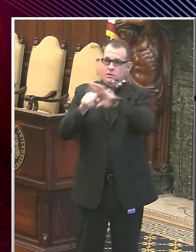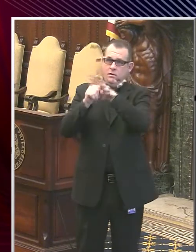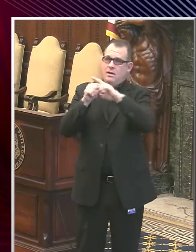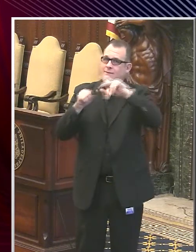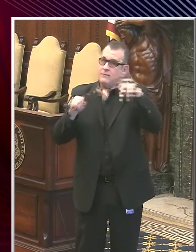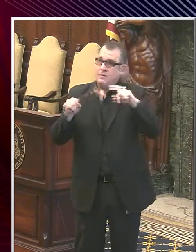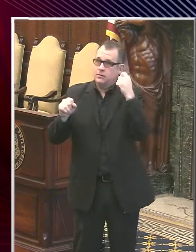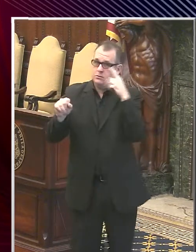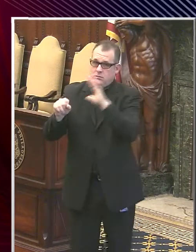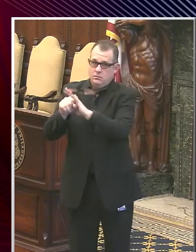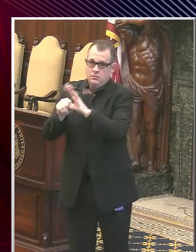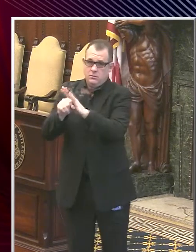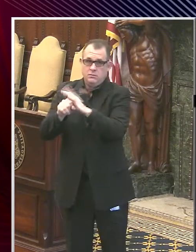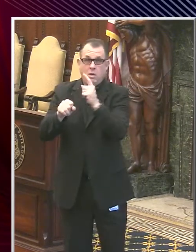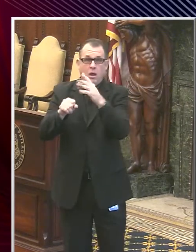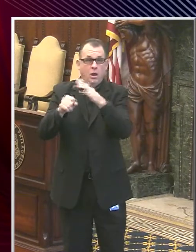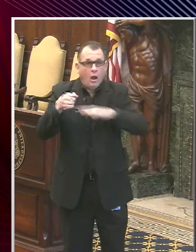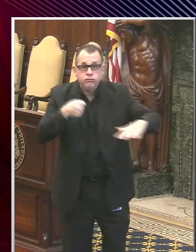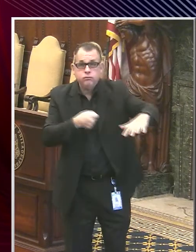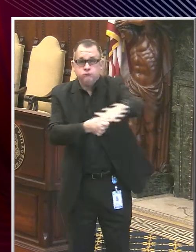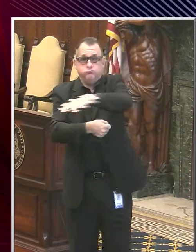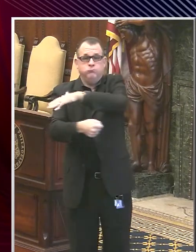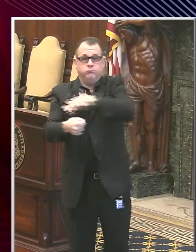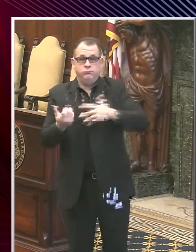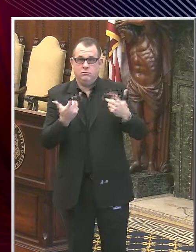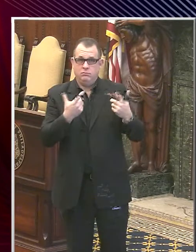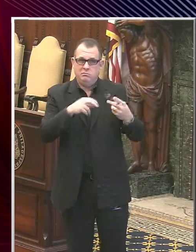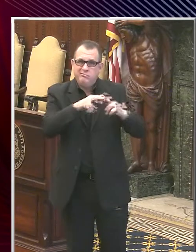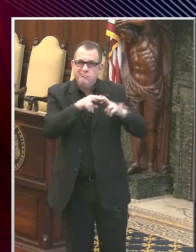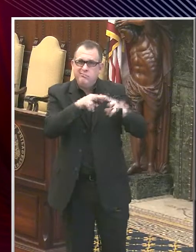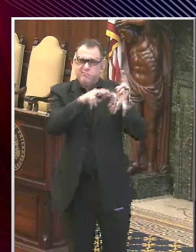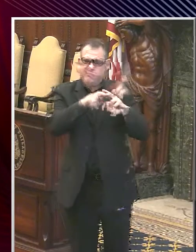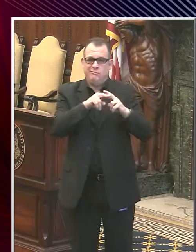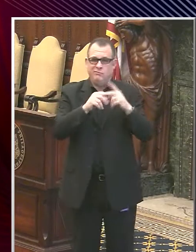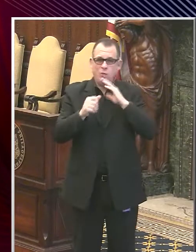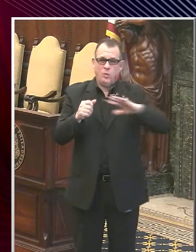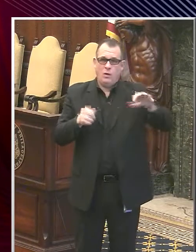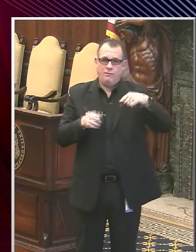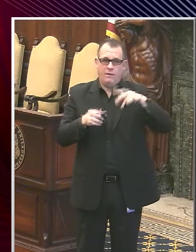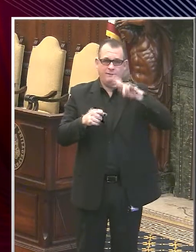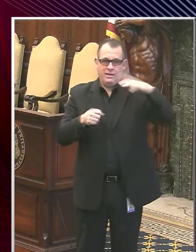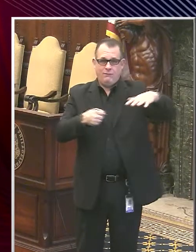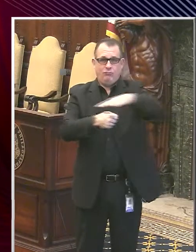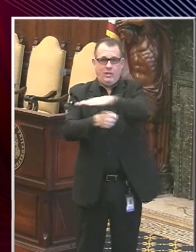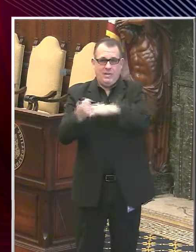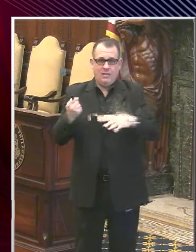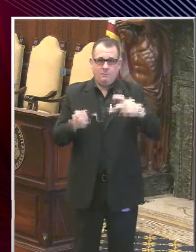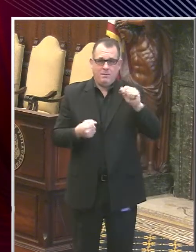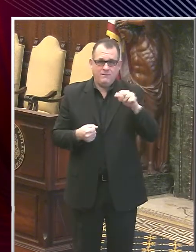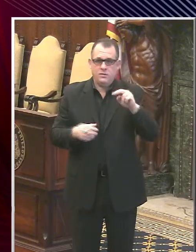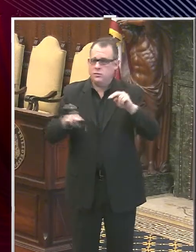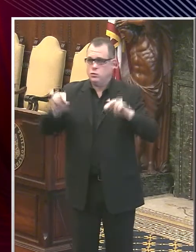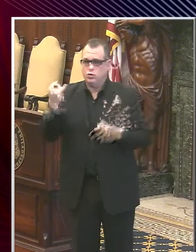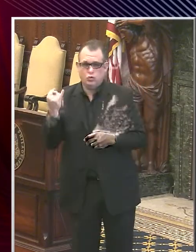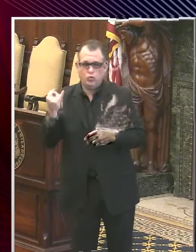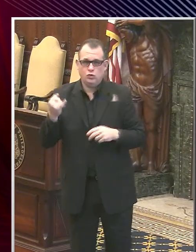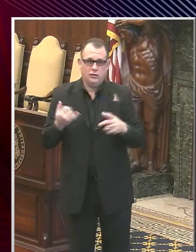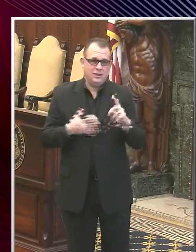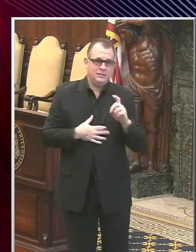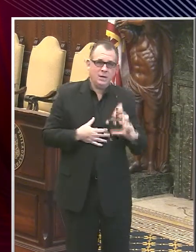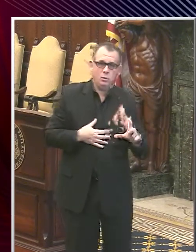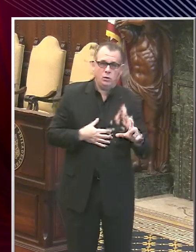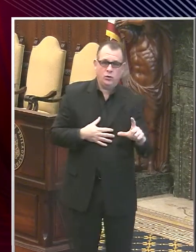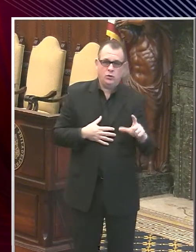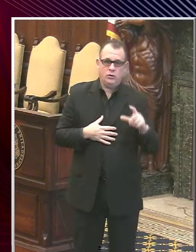Philadelphia. This is in the context of continued increases in cases all around us. Pennsylvania, New